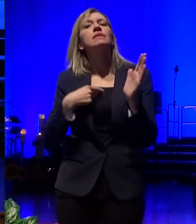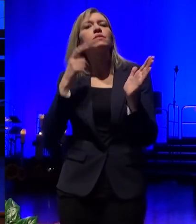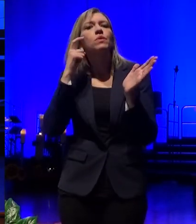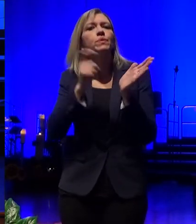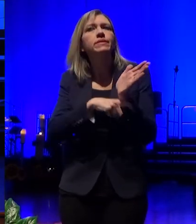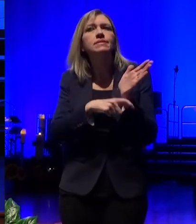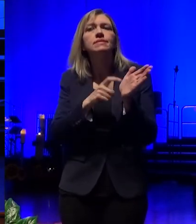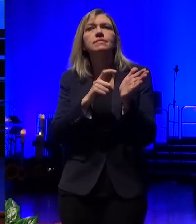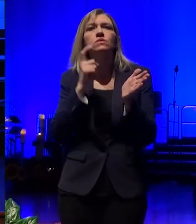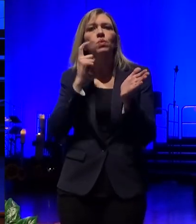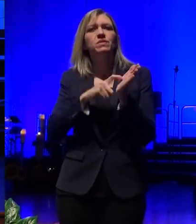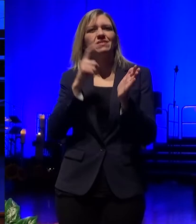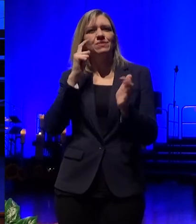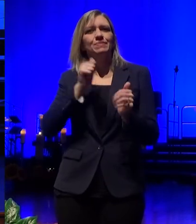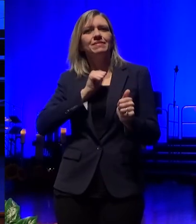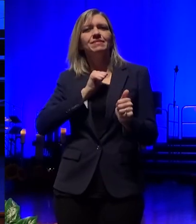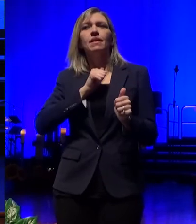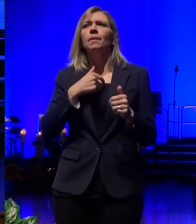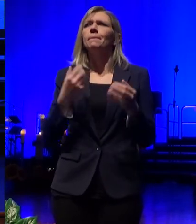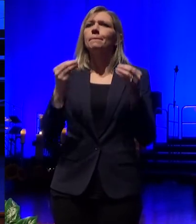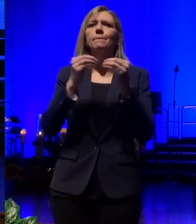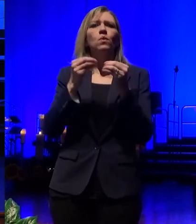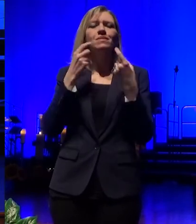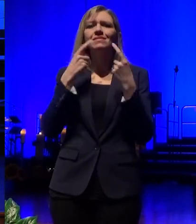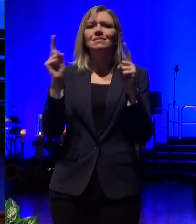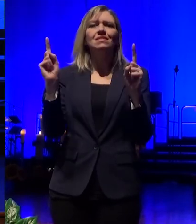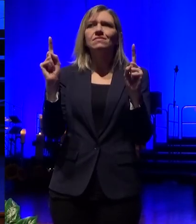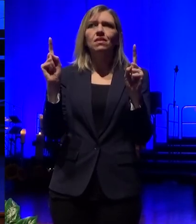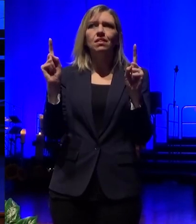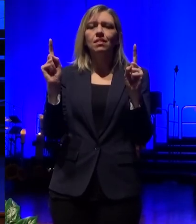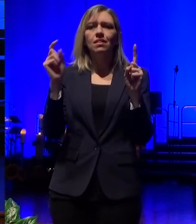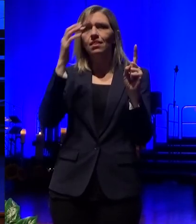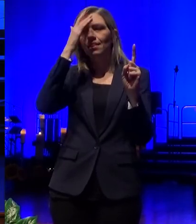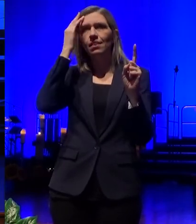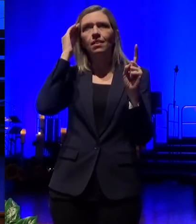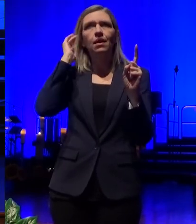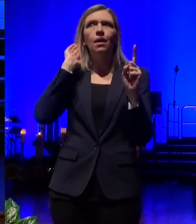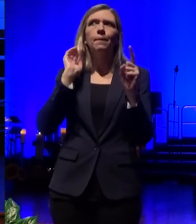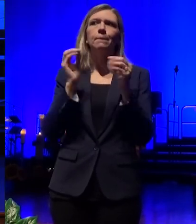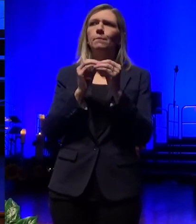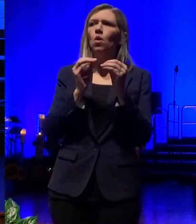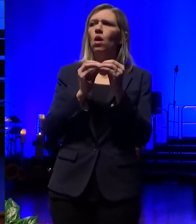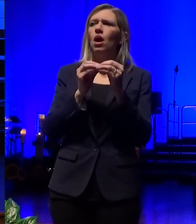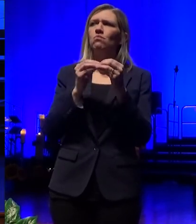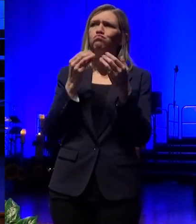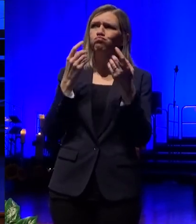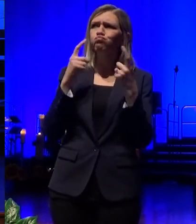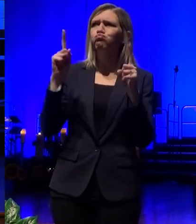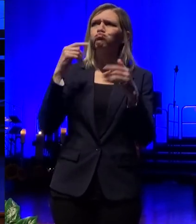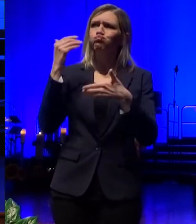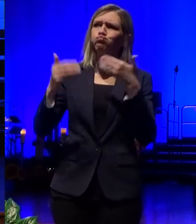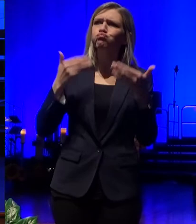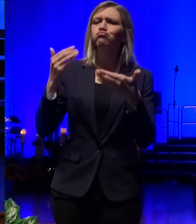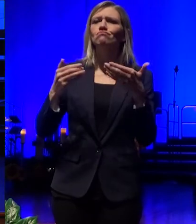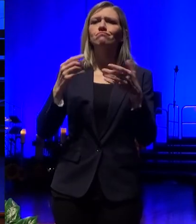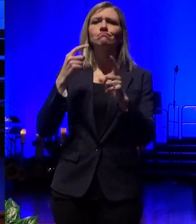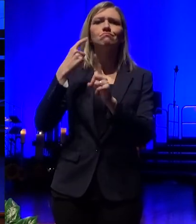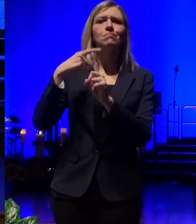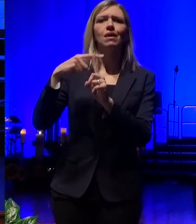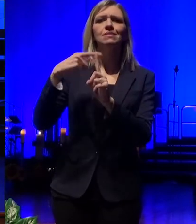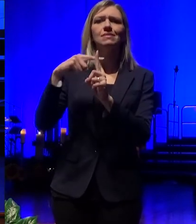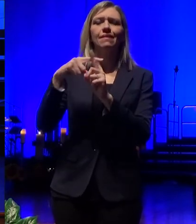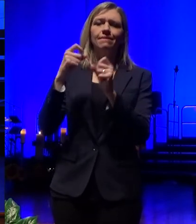I've noticed is that I'm far more successful in making positive